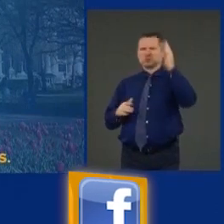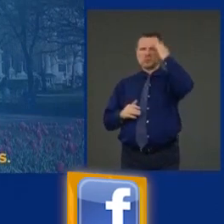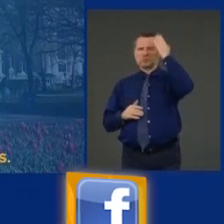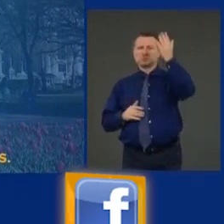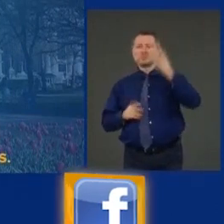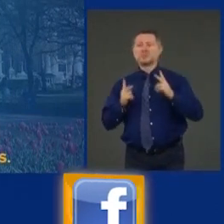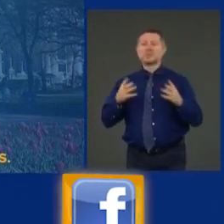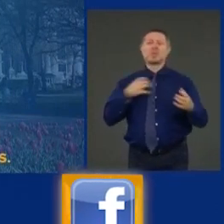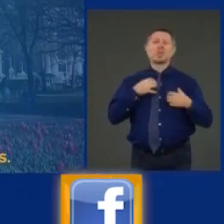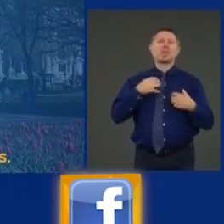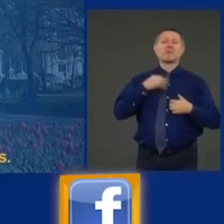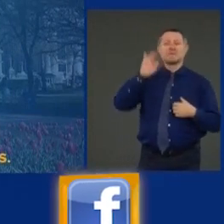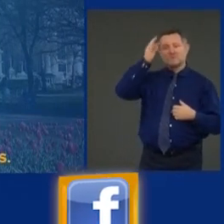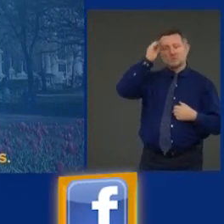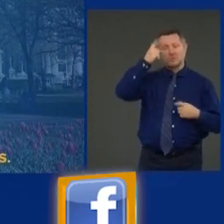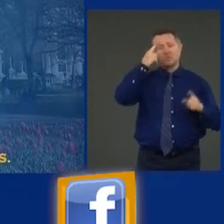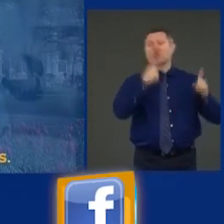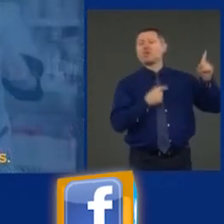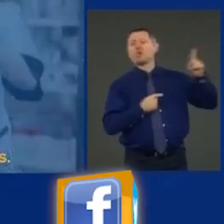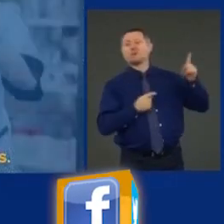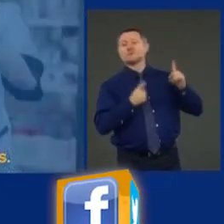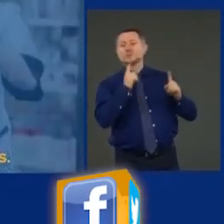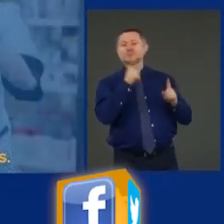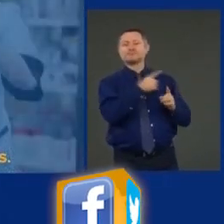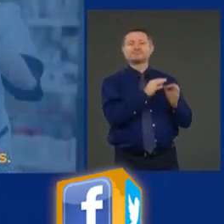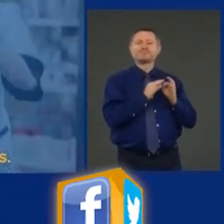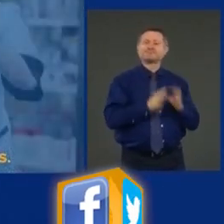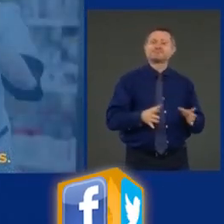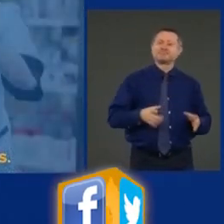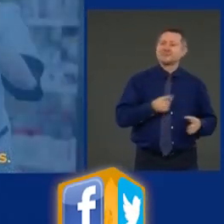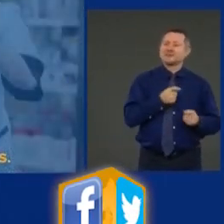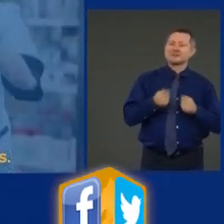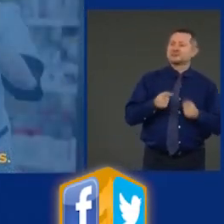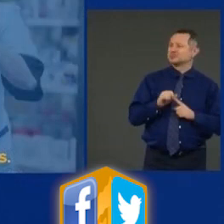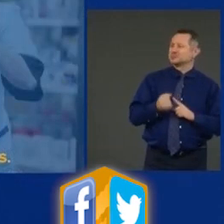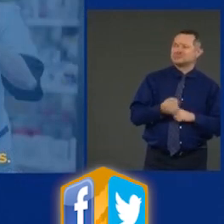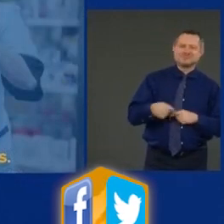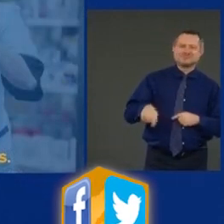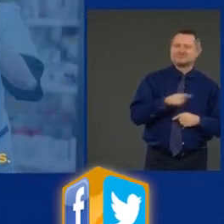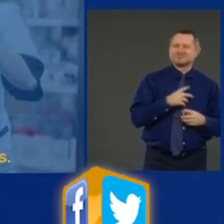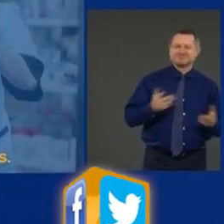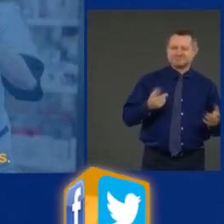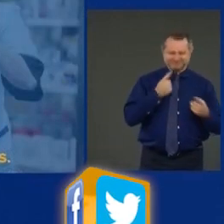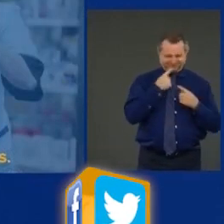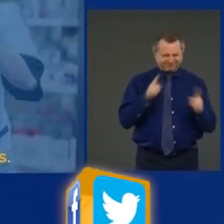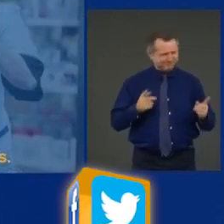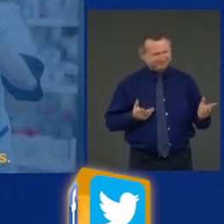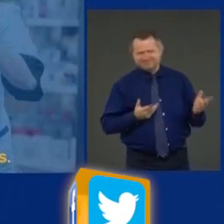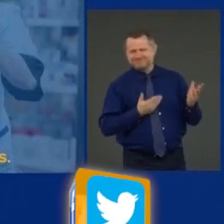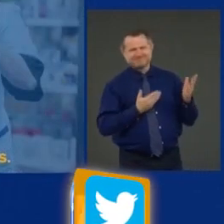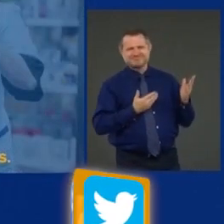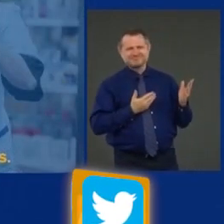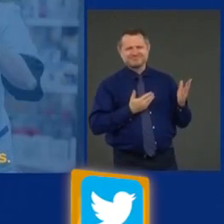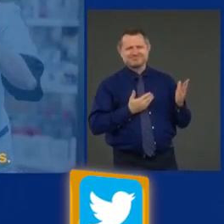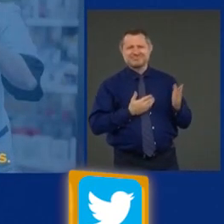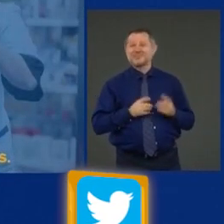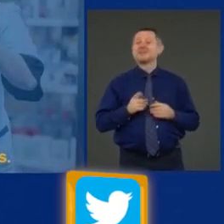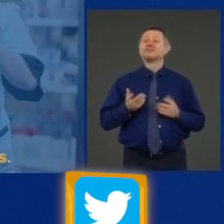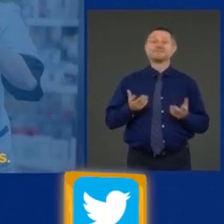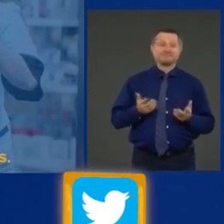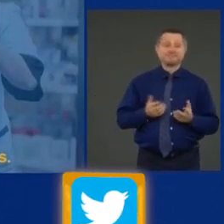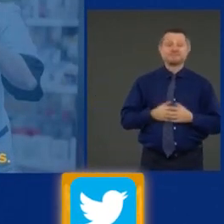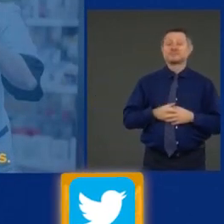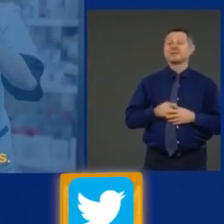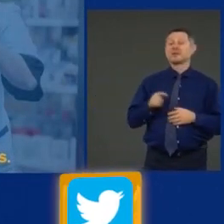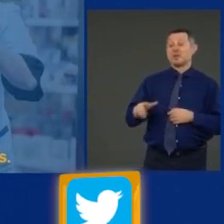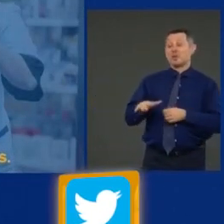they have been incompetent in how they handle the situation. Because they have been. And